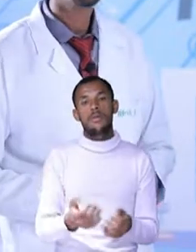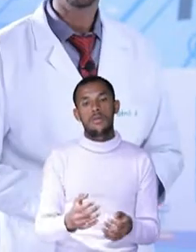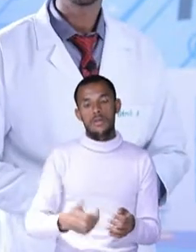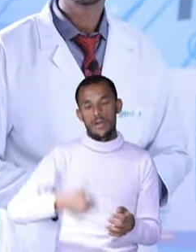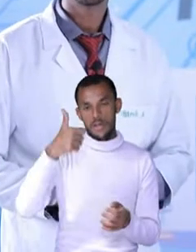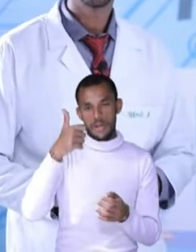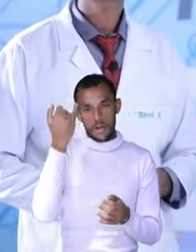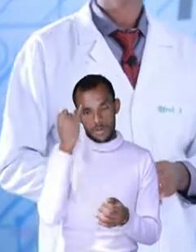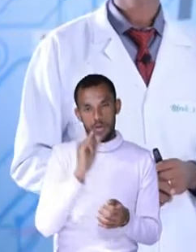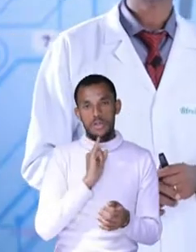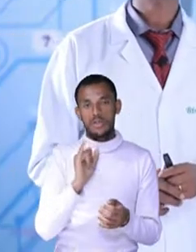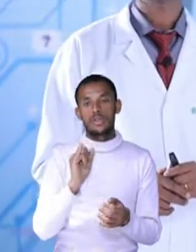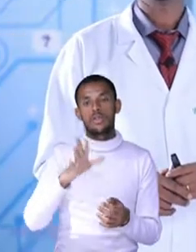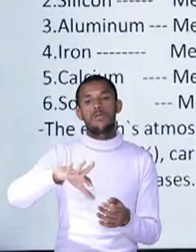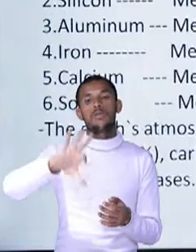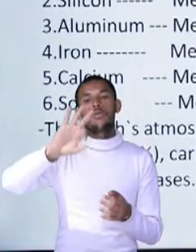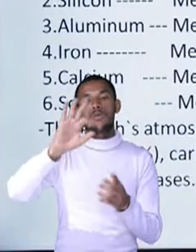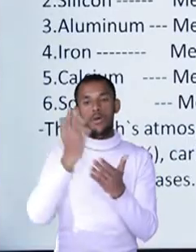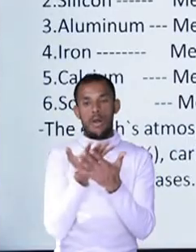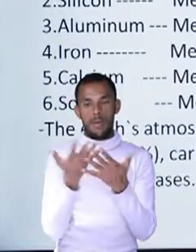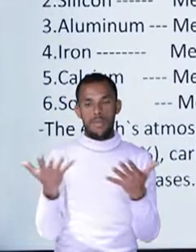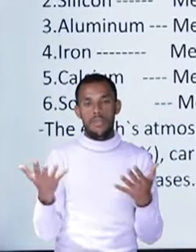The other point is the occurrence of elements.